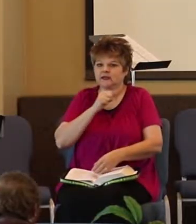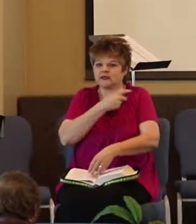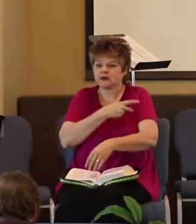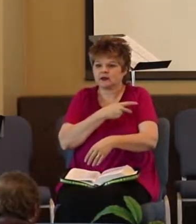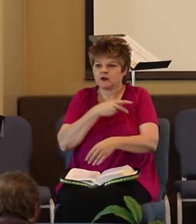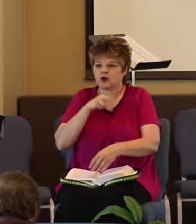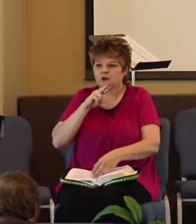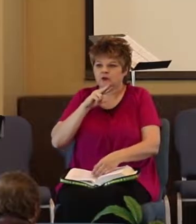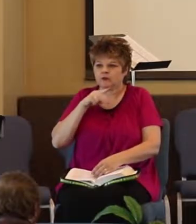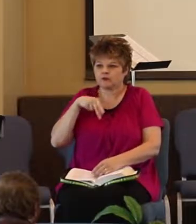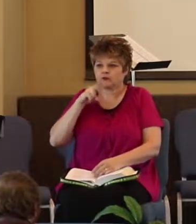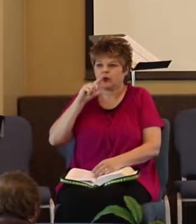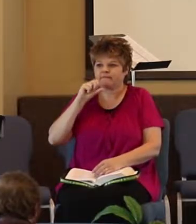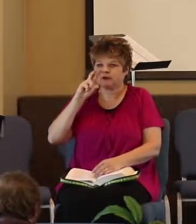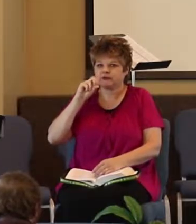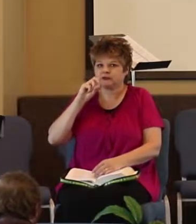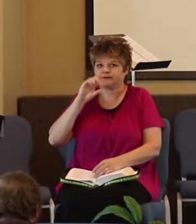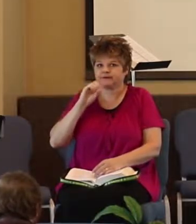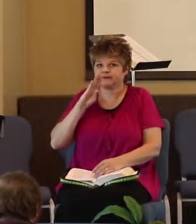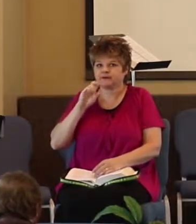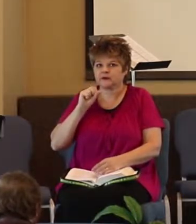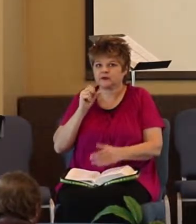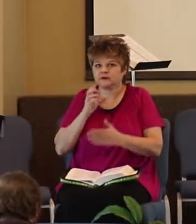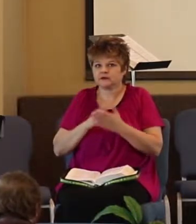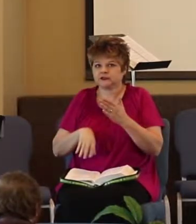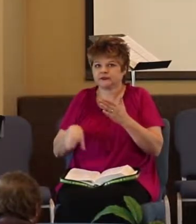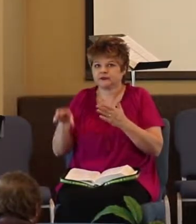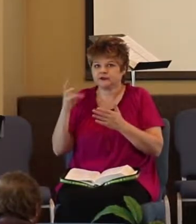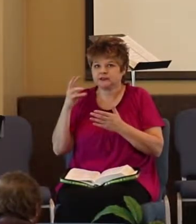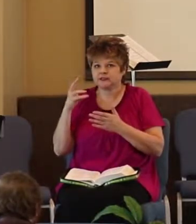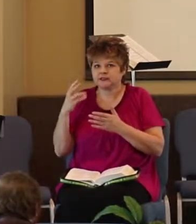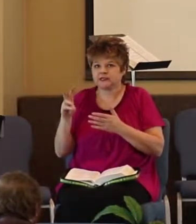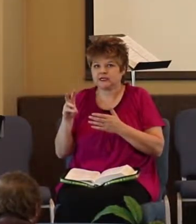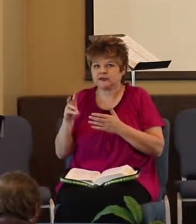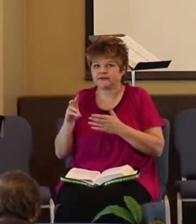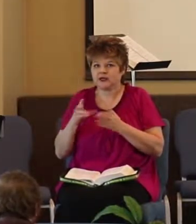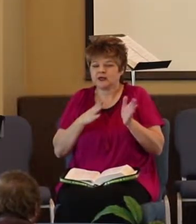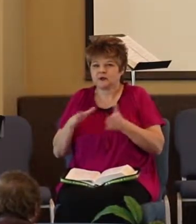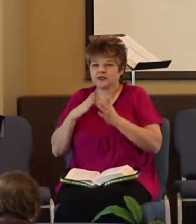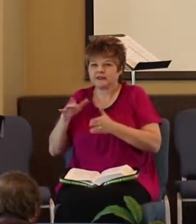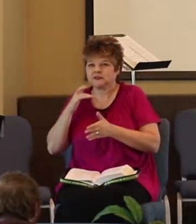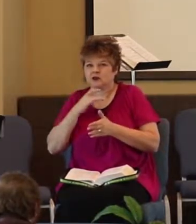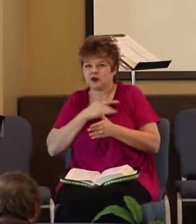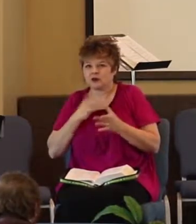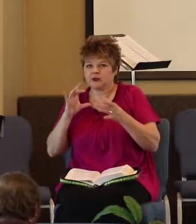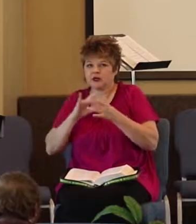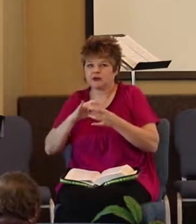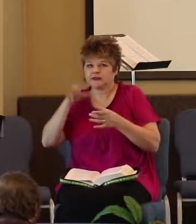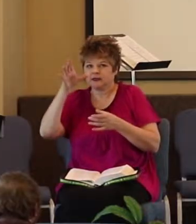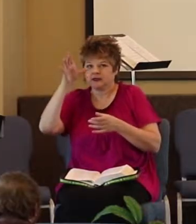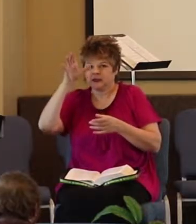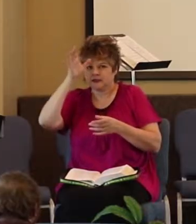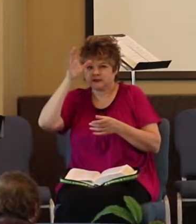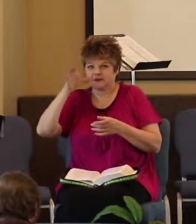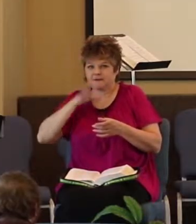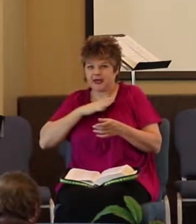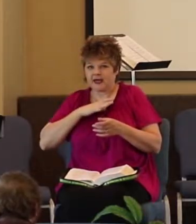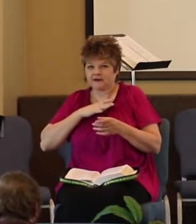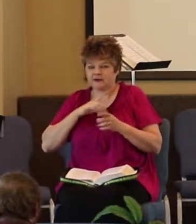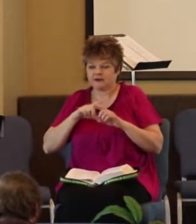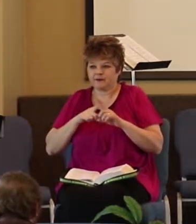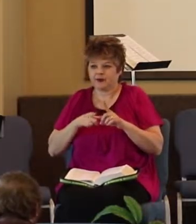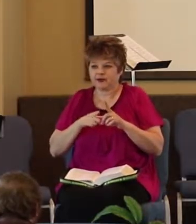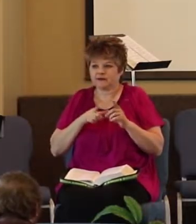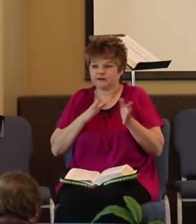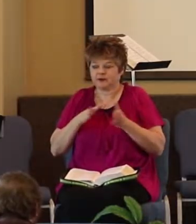16, he says, the plans of the heart belong to man, but the answers of the tongue is from the Lord. All the ways of a man are